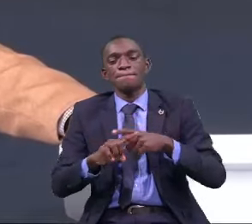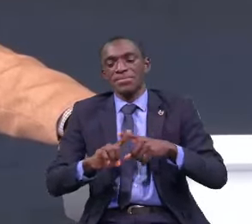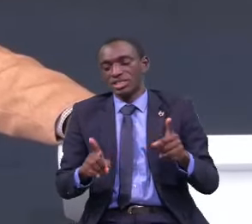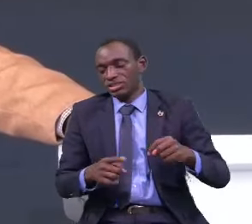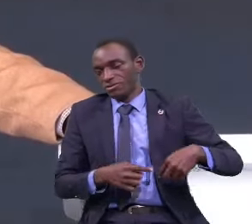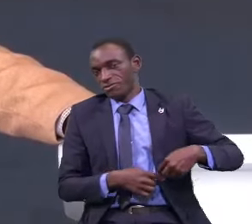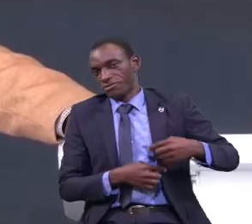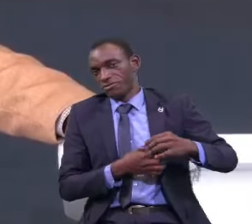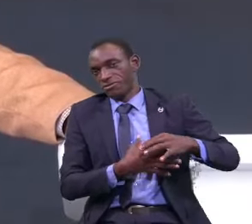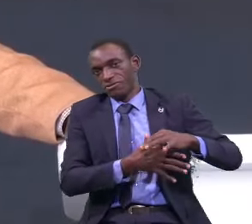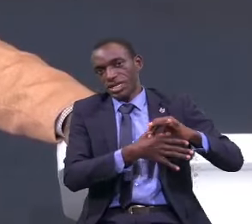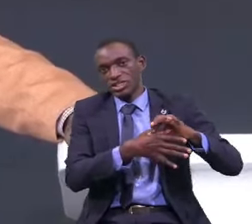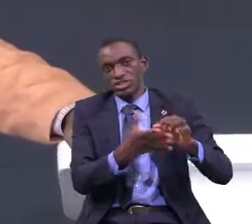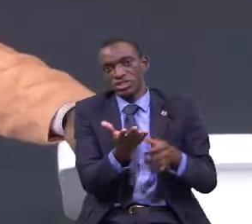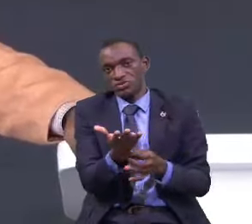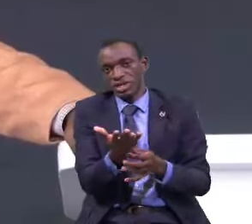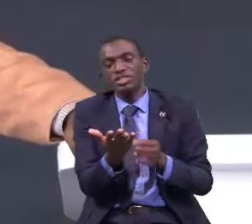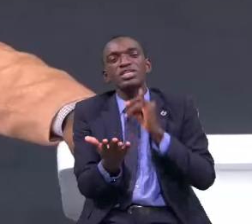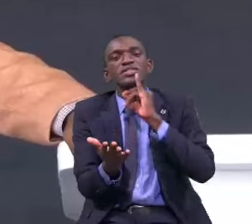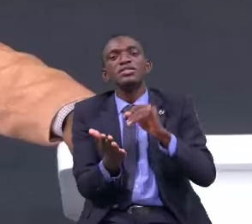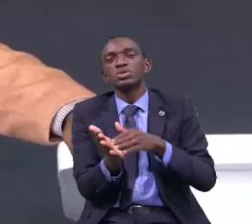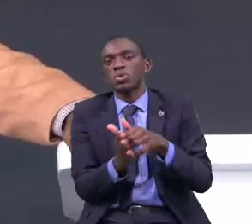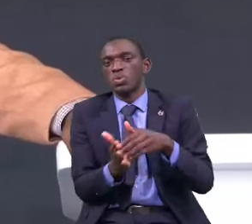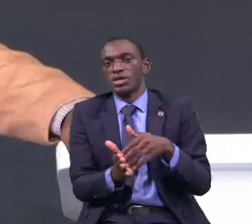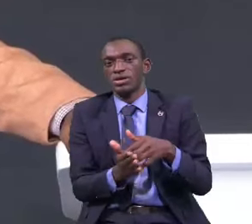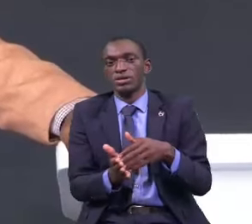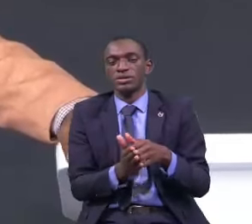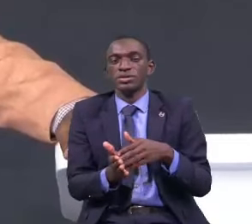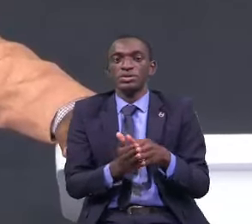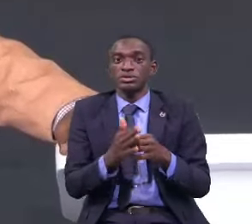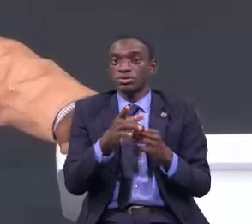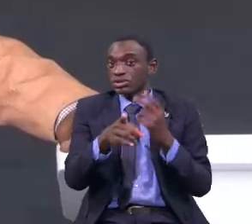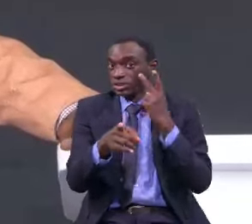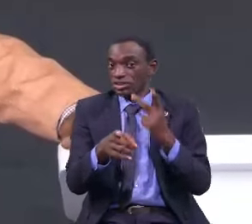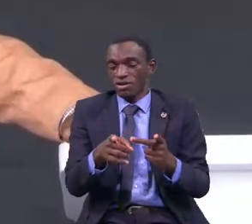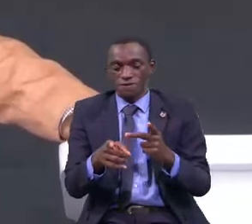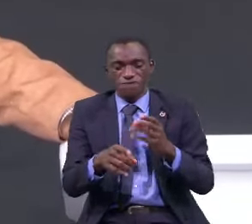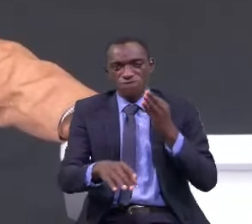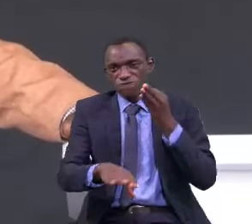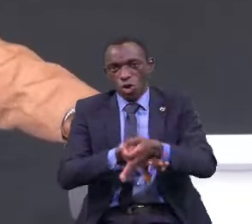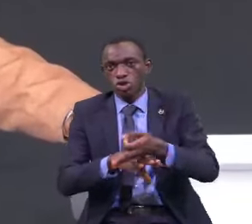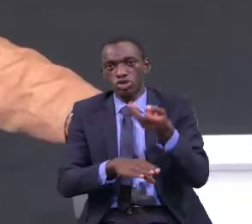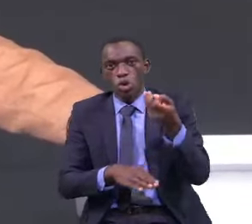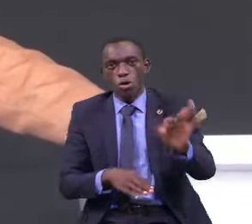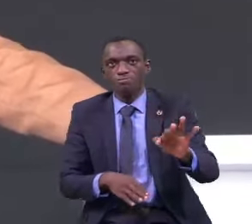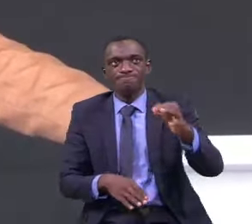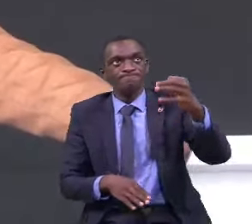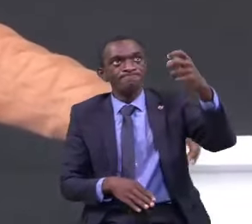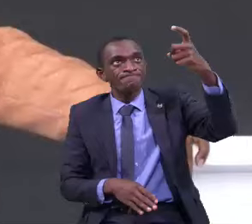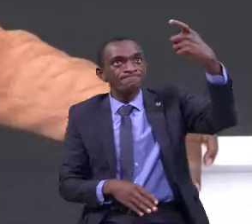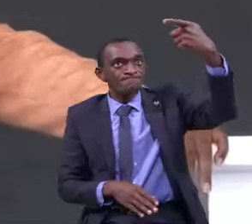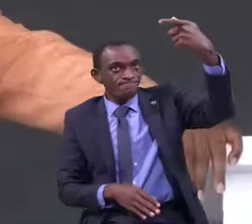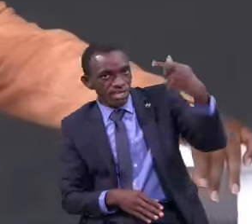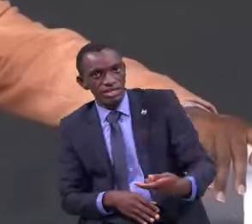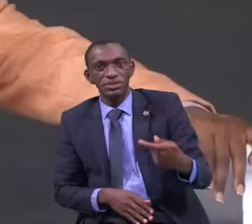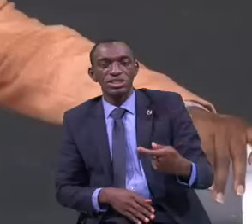is weak. Mais la chair est faible. There is a force of gravity that is always drawing down the people